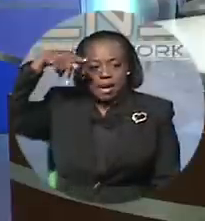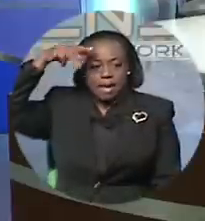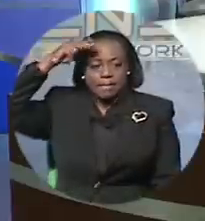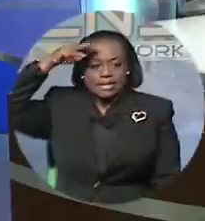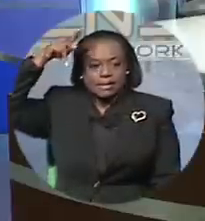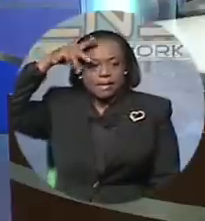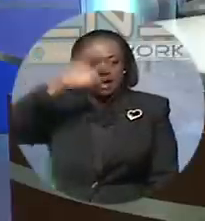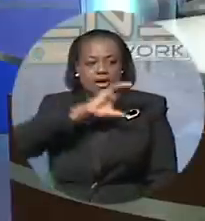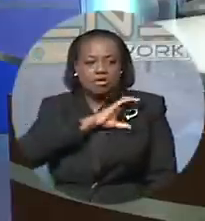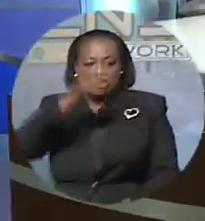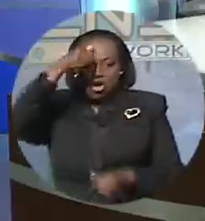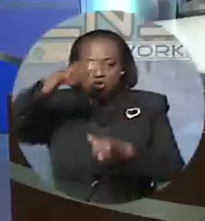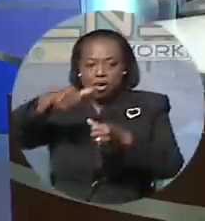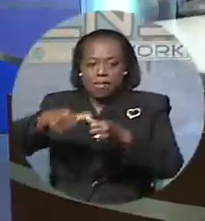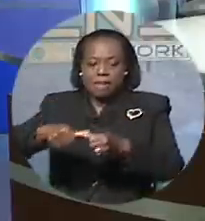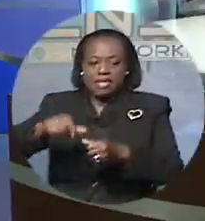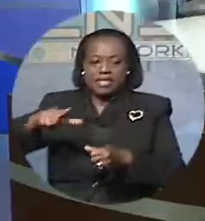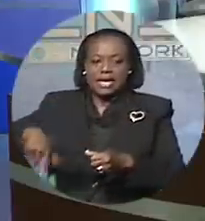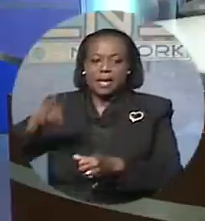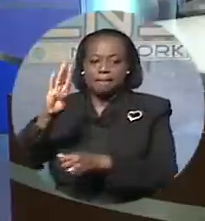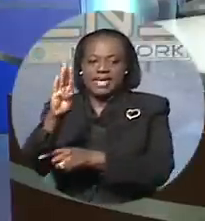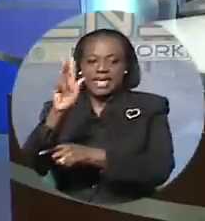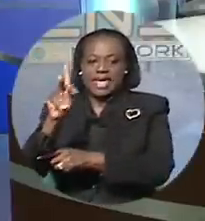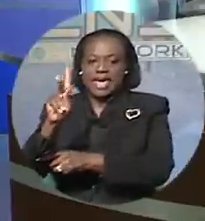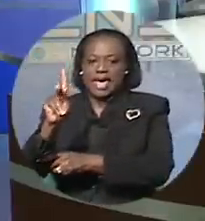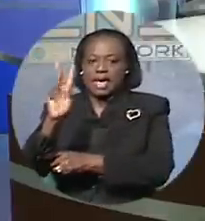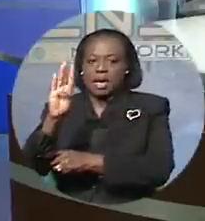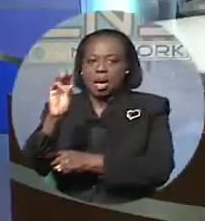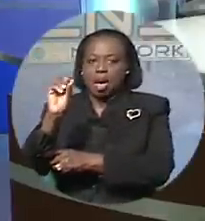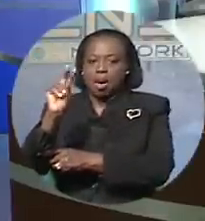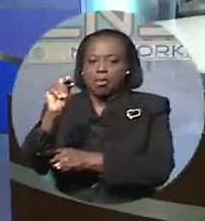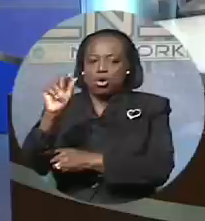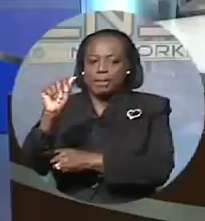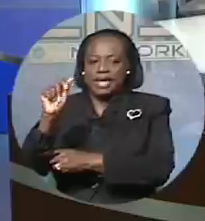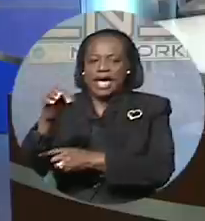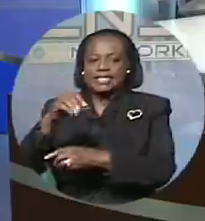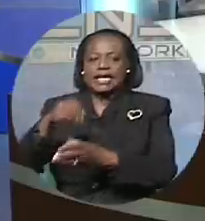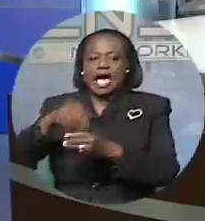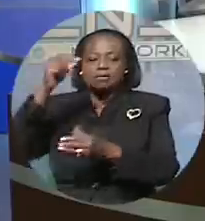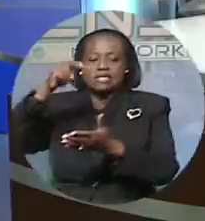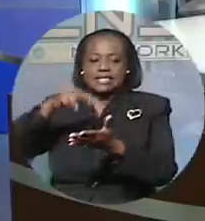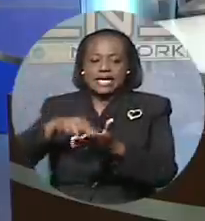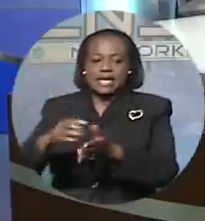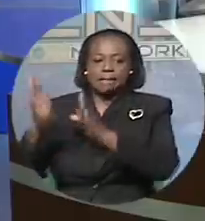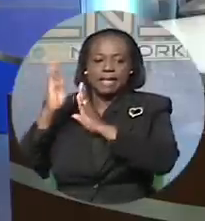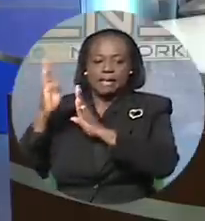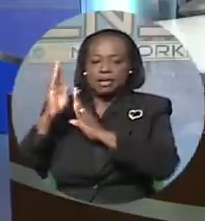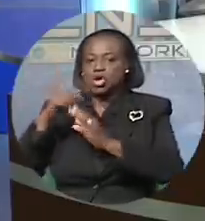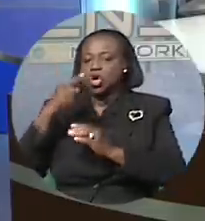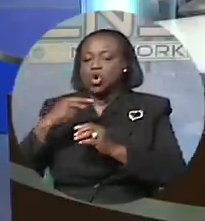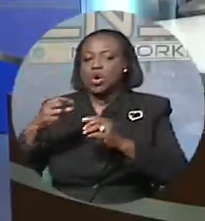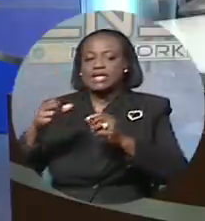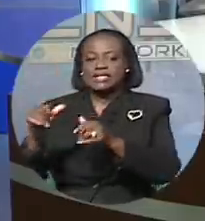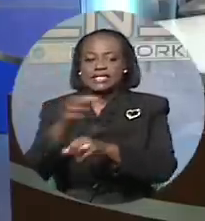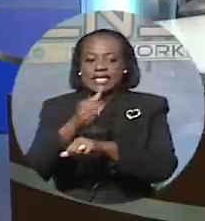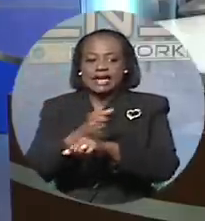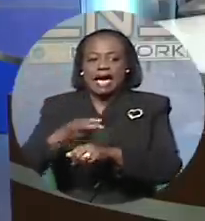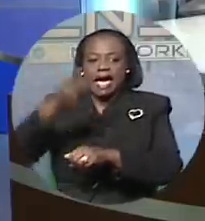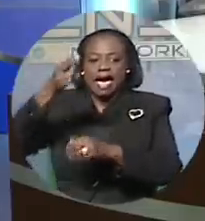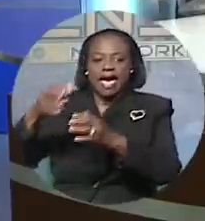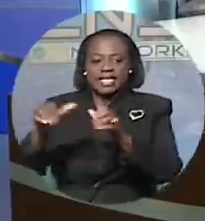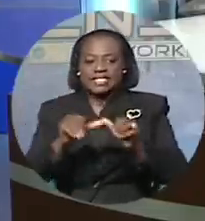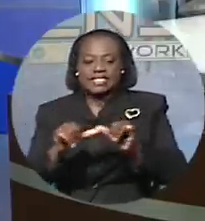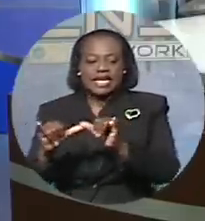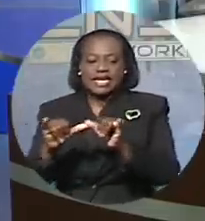Prime Minister Perry Christie remembers the late B.K. Bonamy as an outstanding Bahamian who has had set a high standard of professionalism at